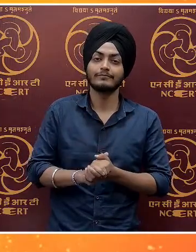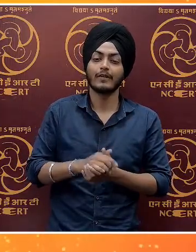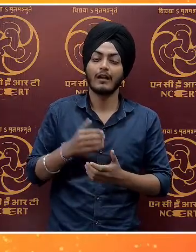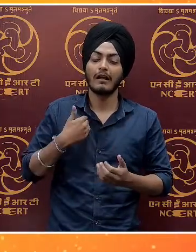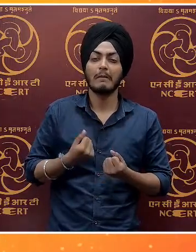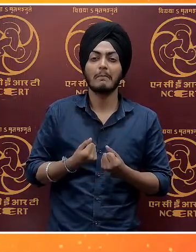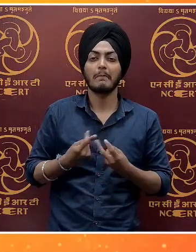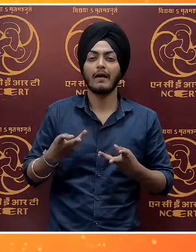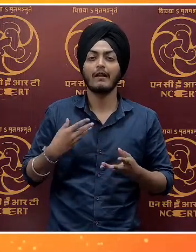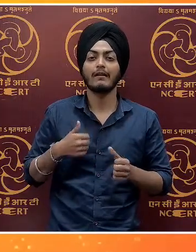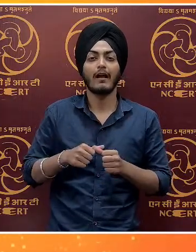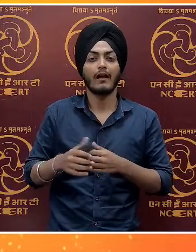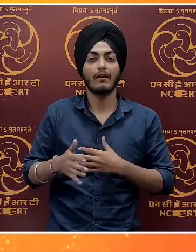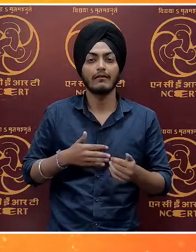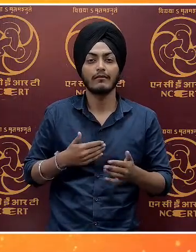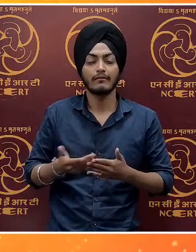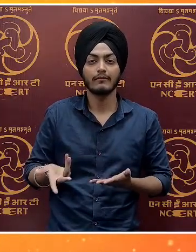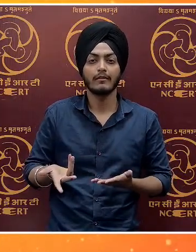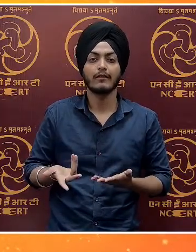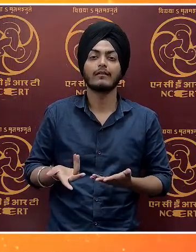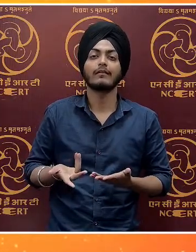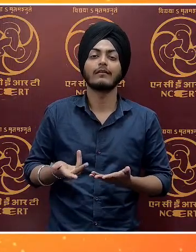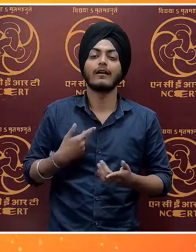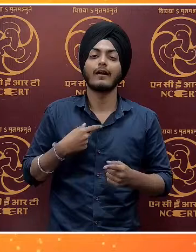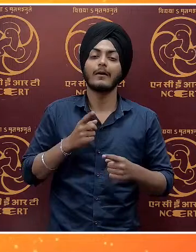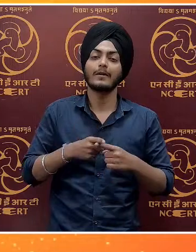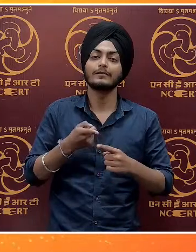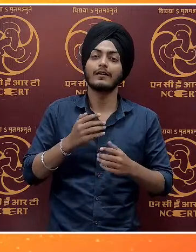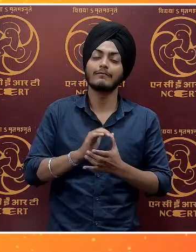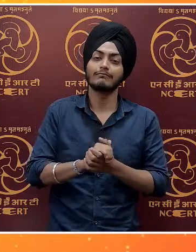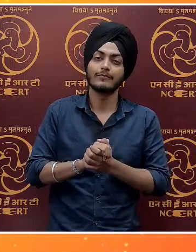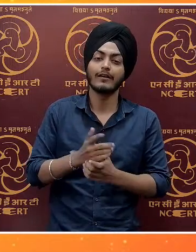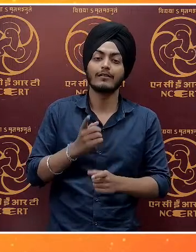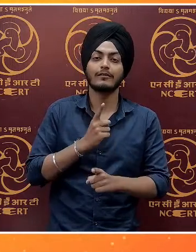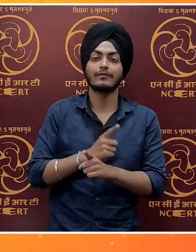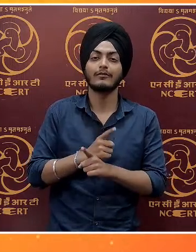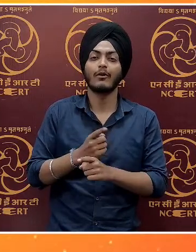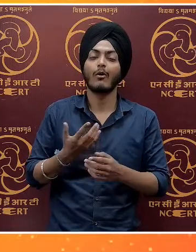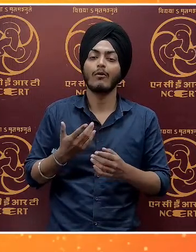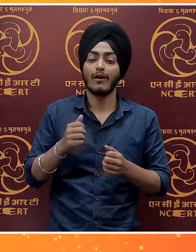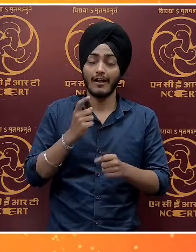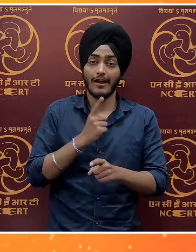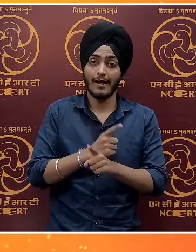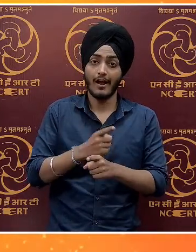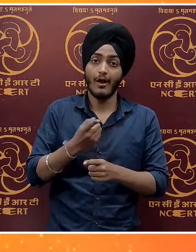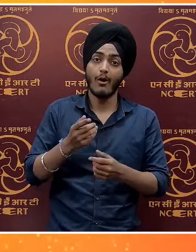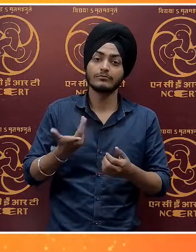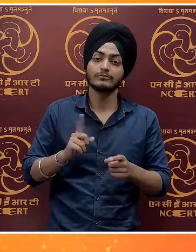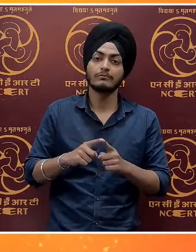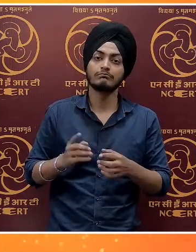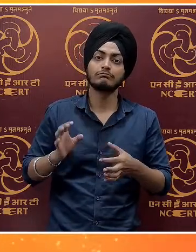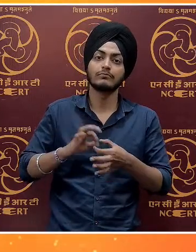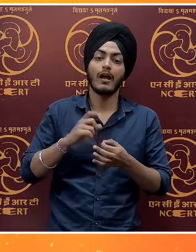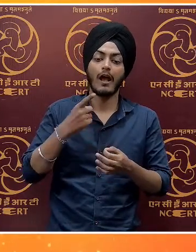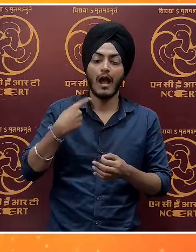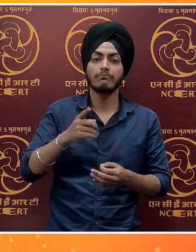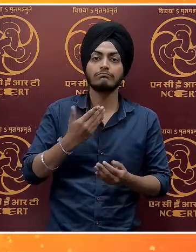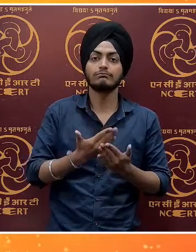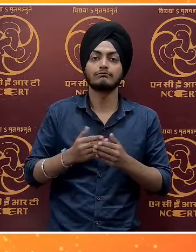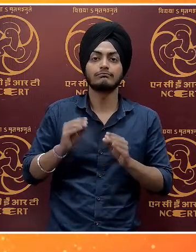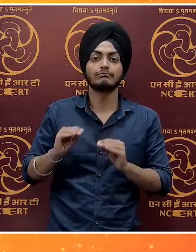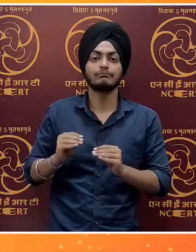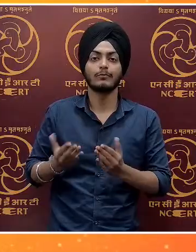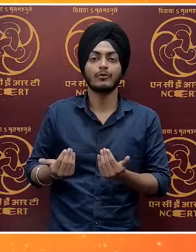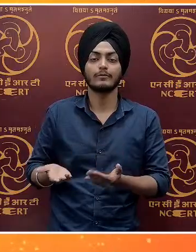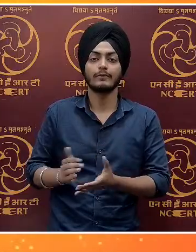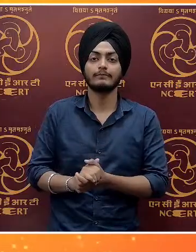activities, and there are certain things that you can do with your friends, and teachers can also use those activities for their class students. And